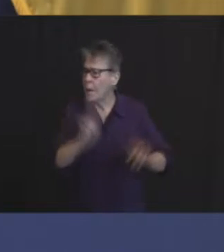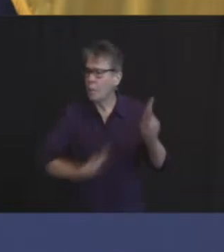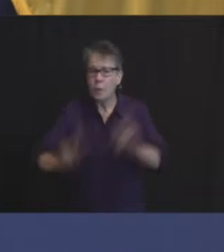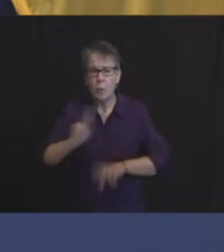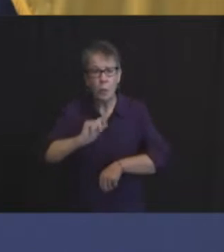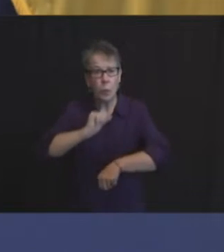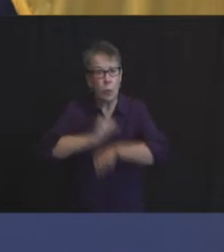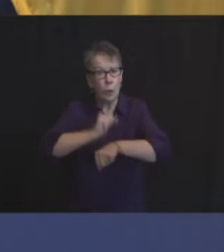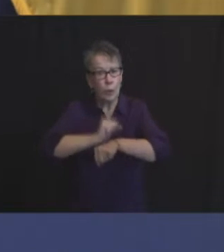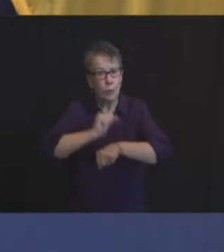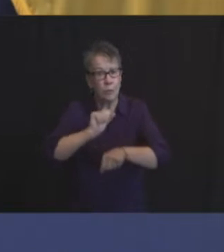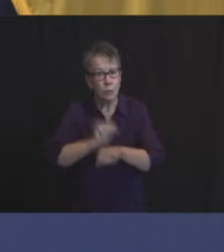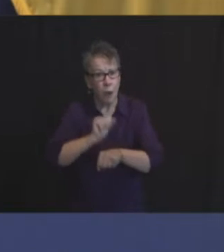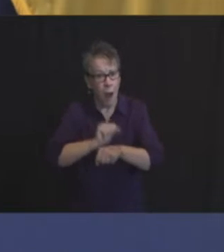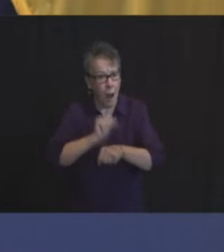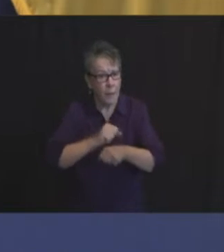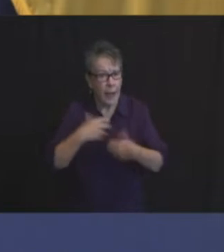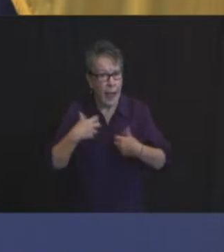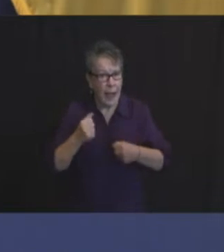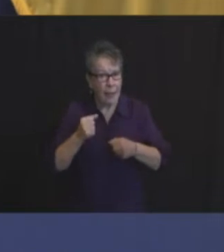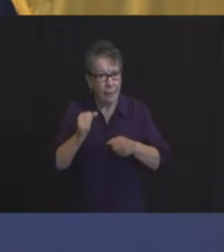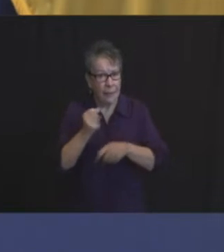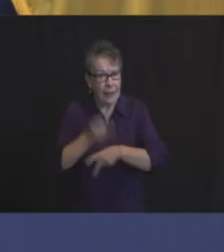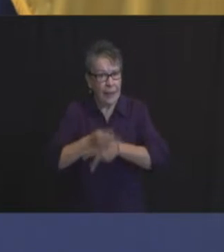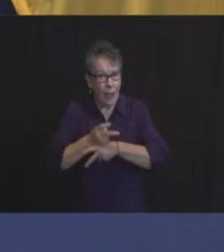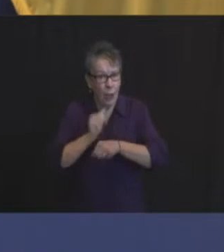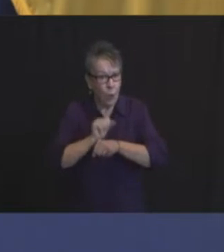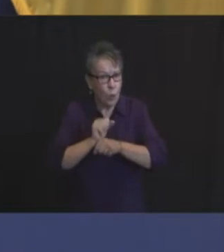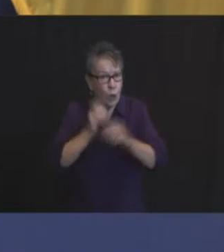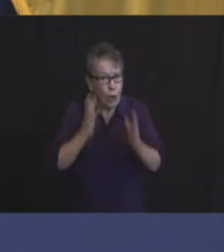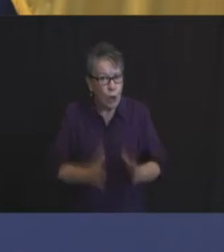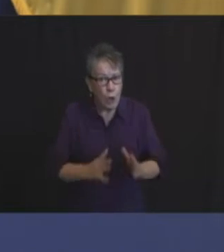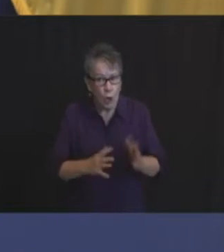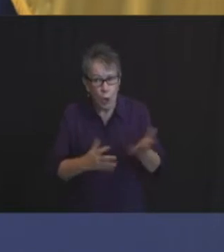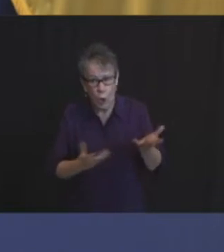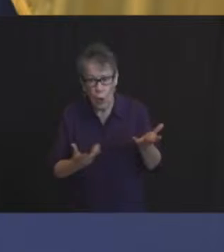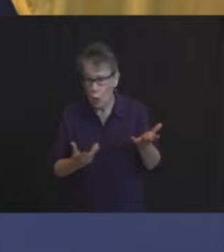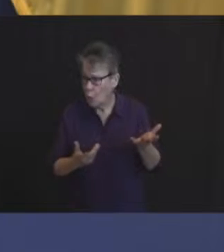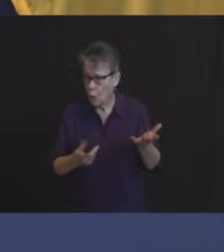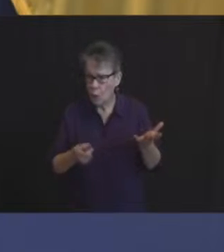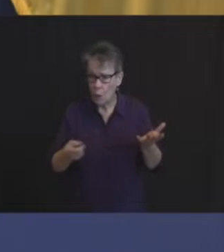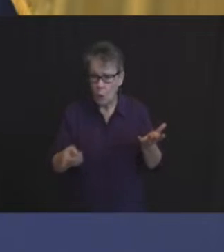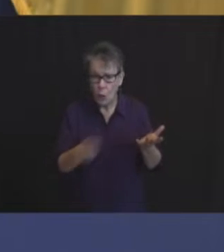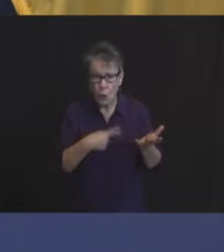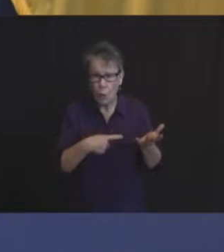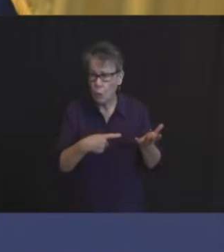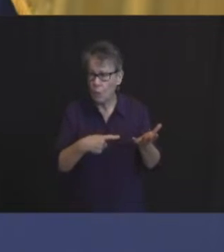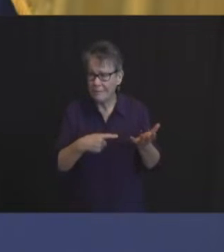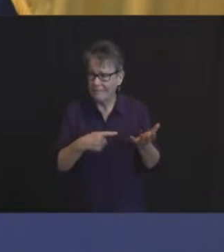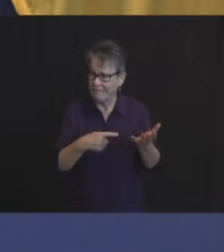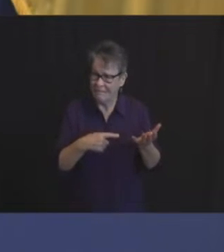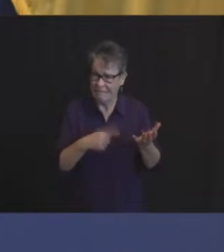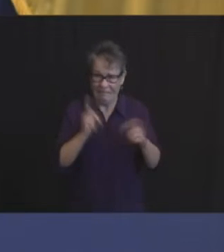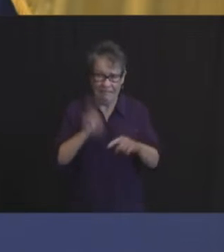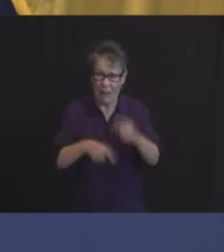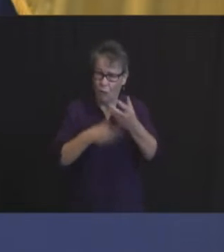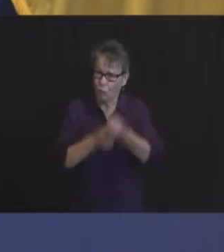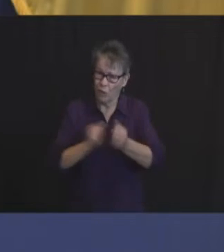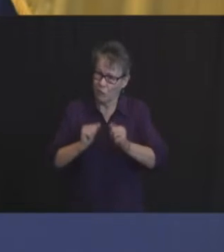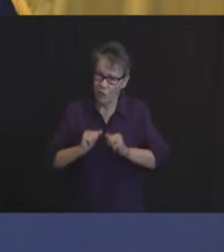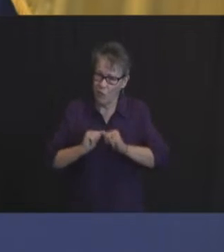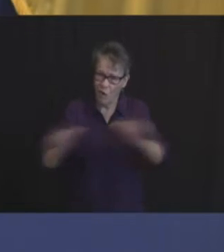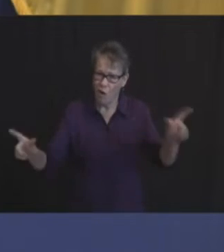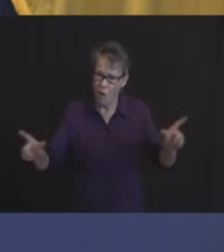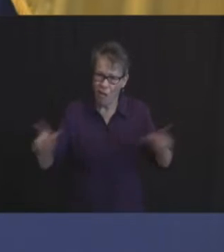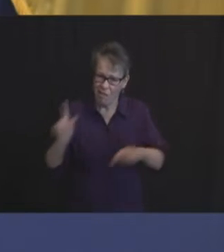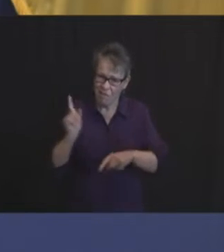are, but some are not. And finally, the group New Jersey Families for In-Person